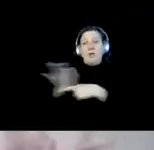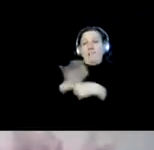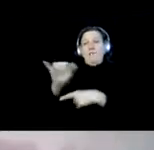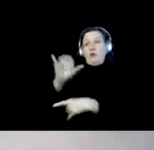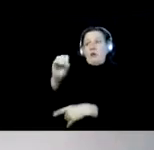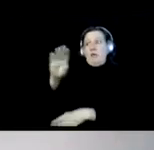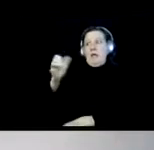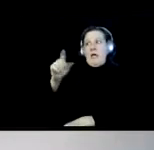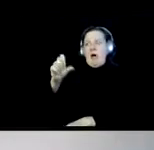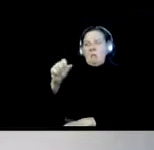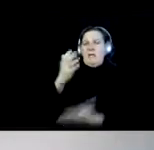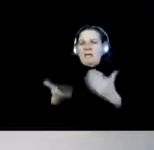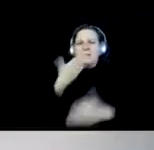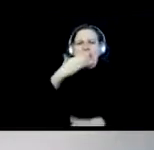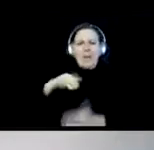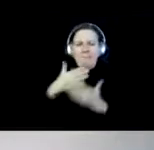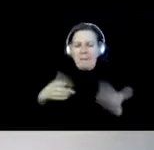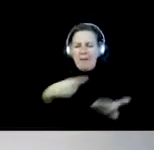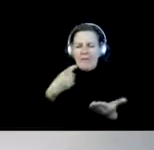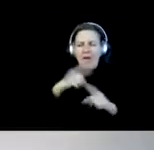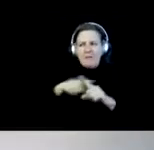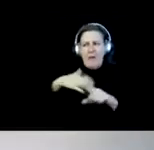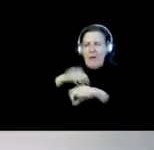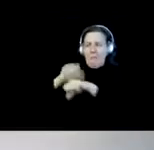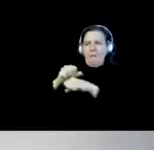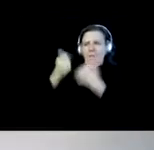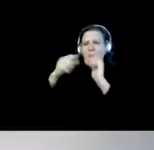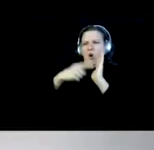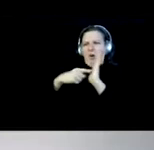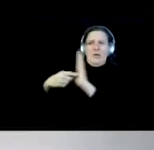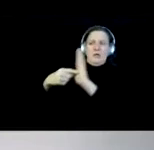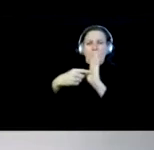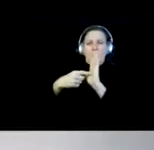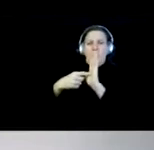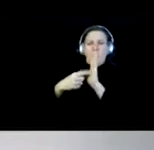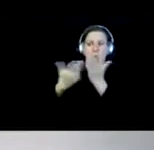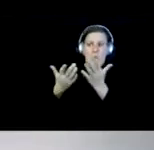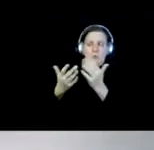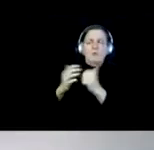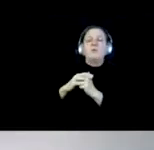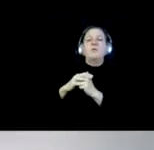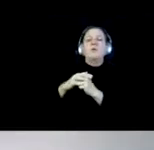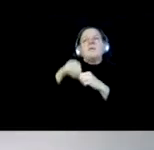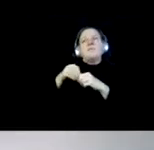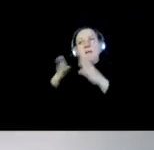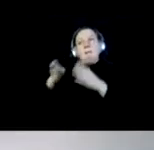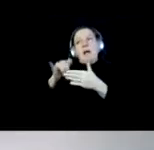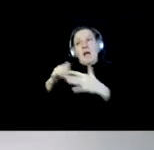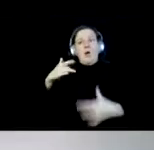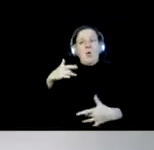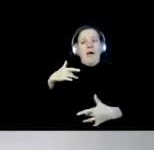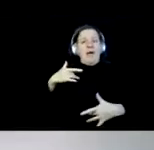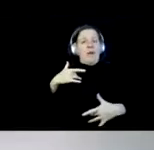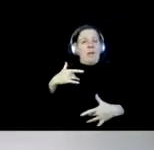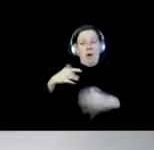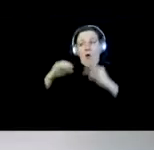but, and my work is like sort of trying to get around that, but in the way that models kind of are taught to pose, it's